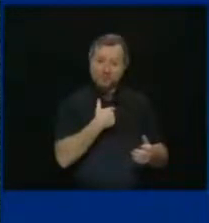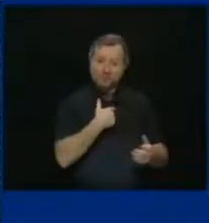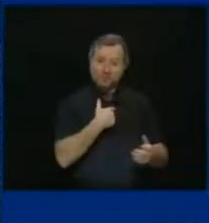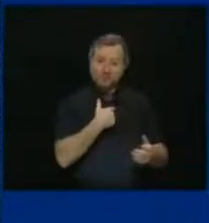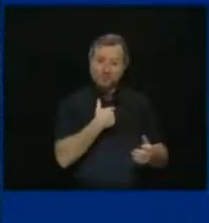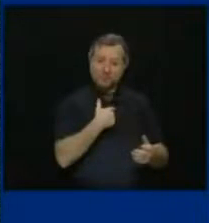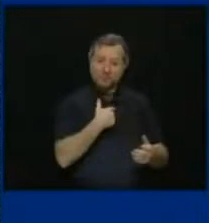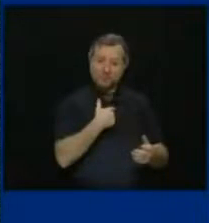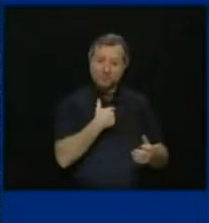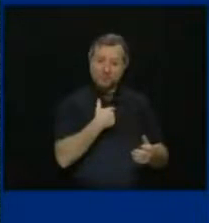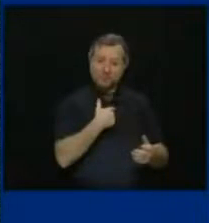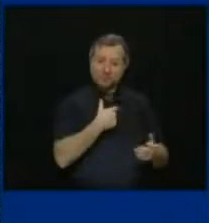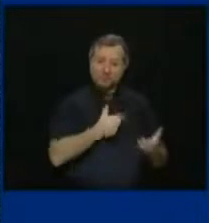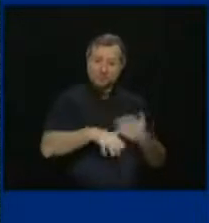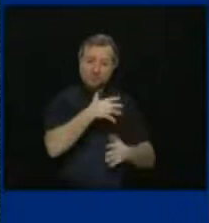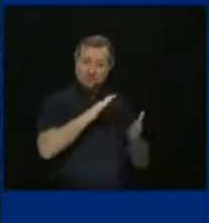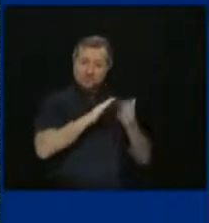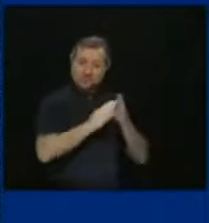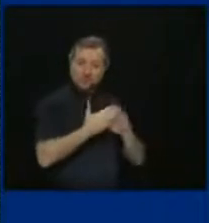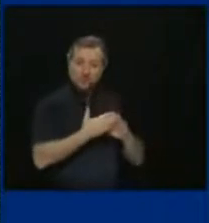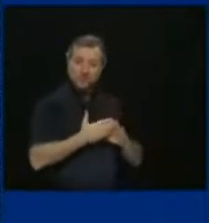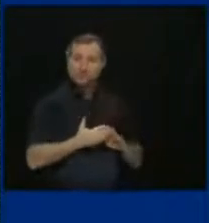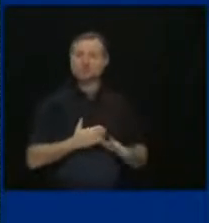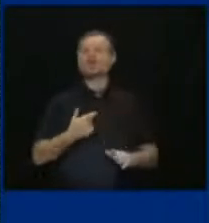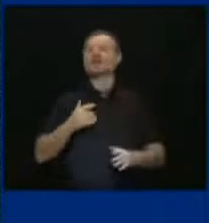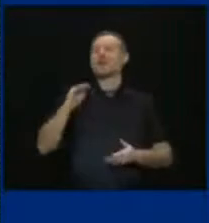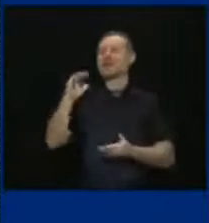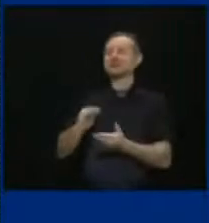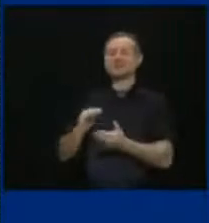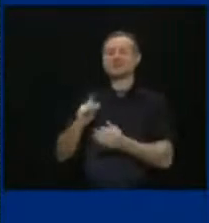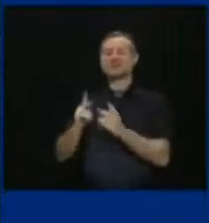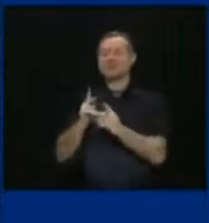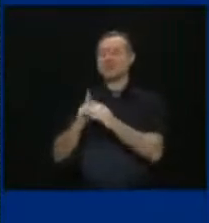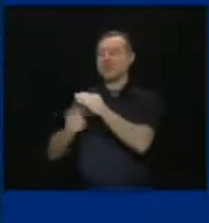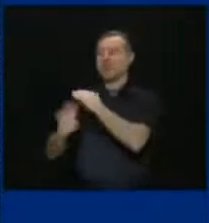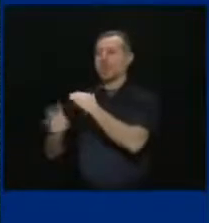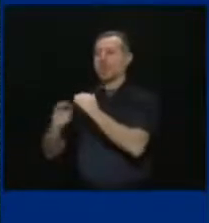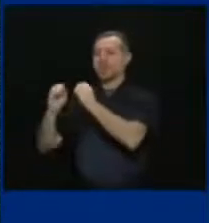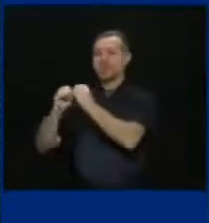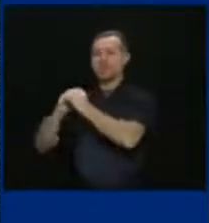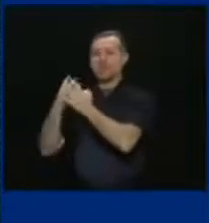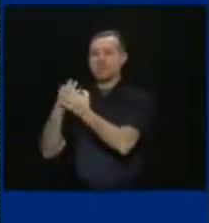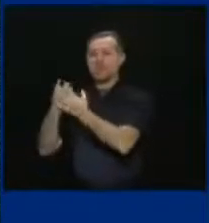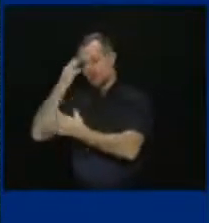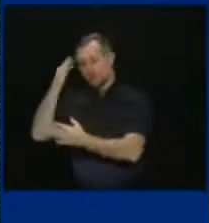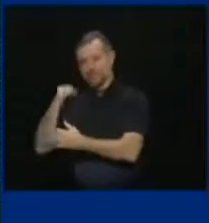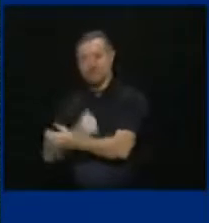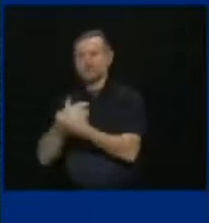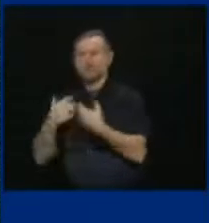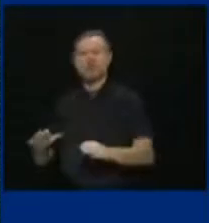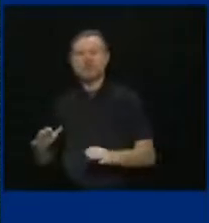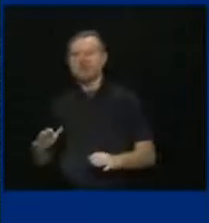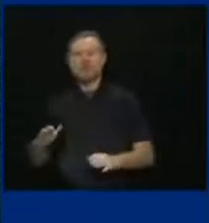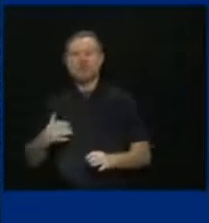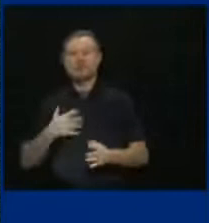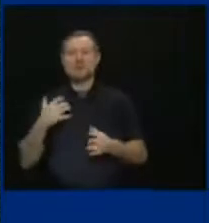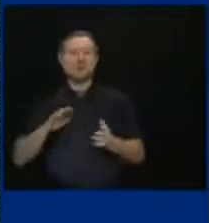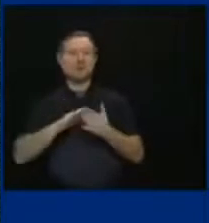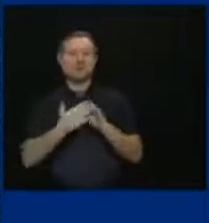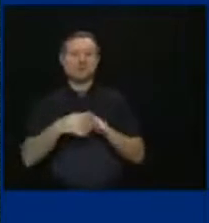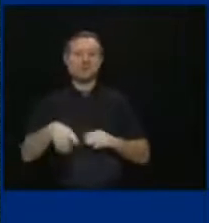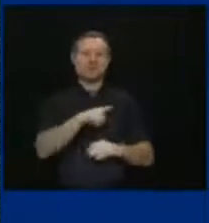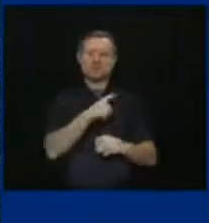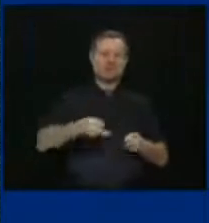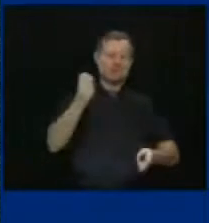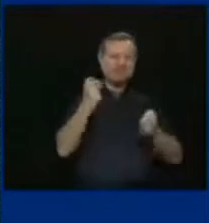answer, right? I want you going out, stealing again like Michael did and ending right back in there. I can stop that